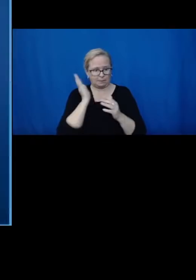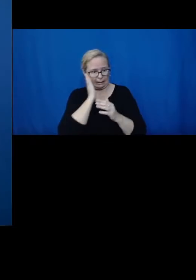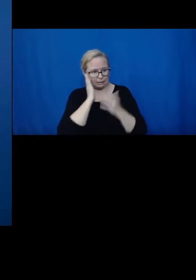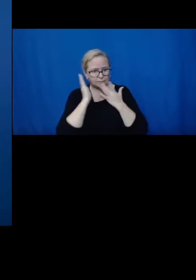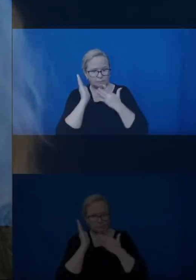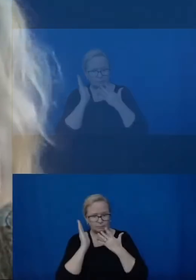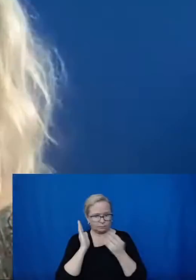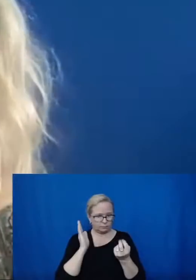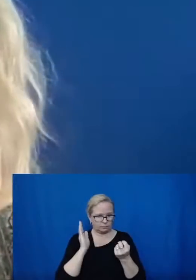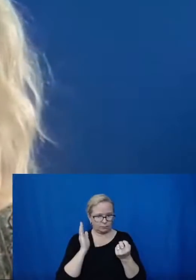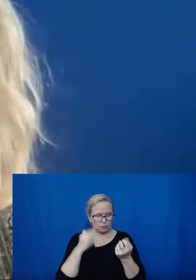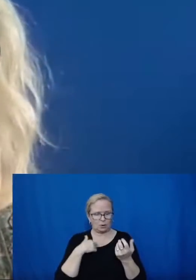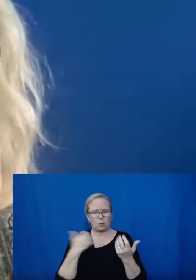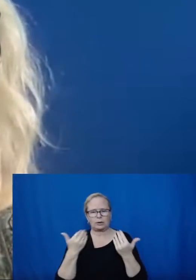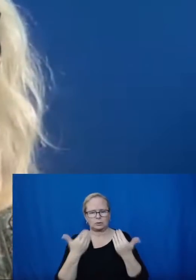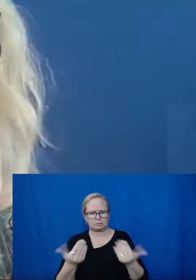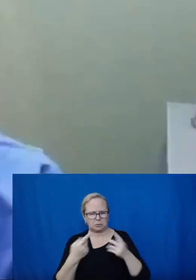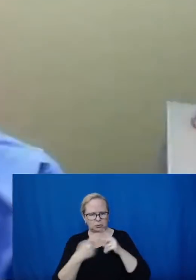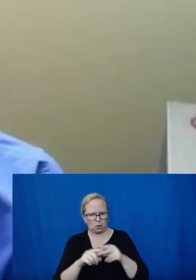through everyone.